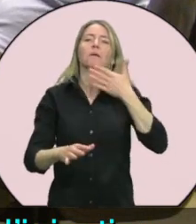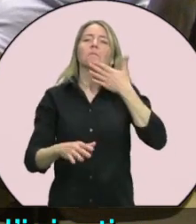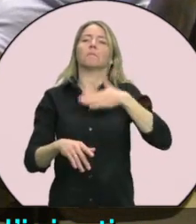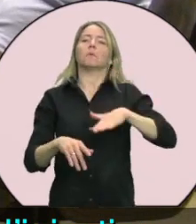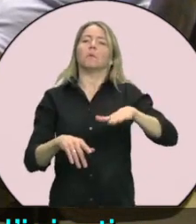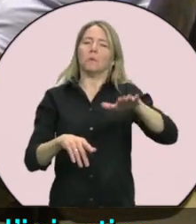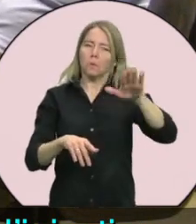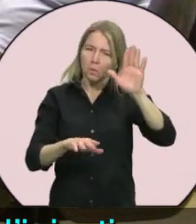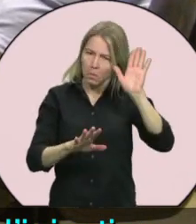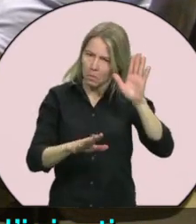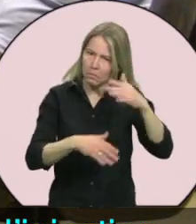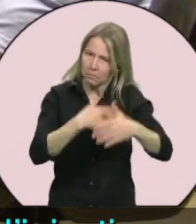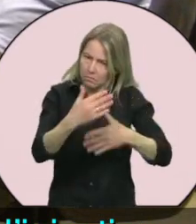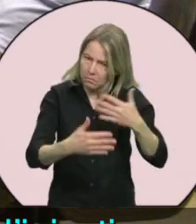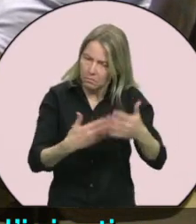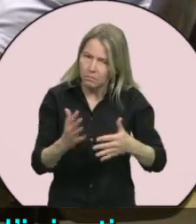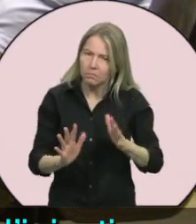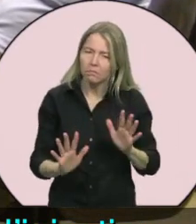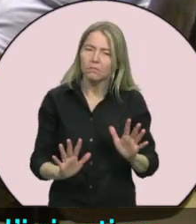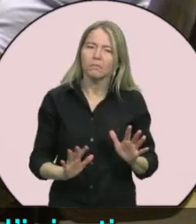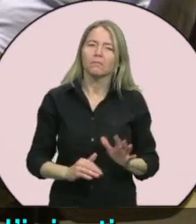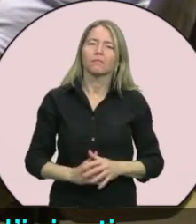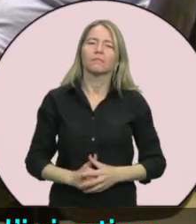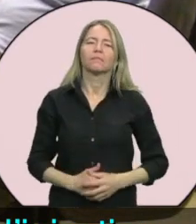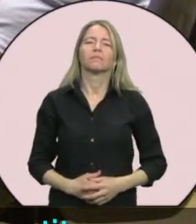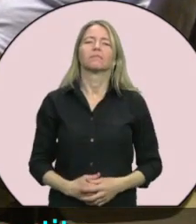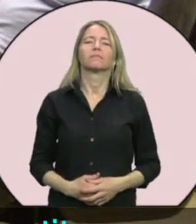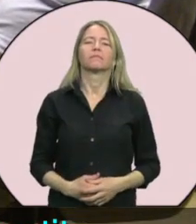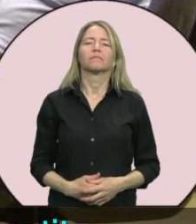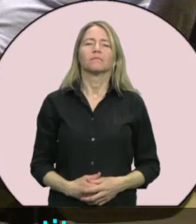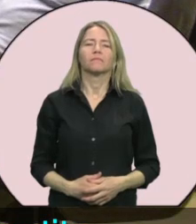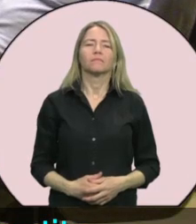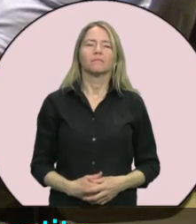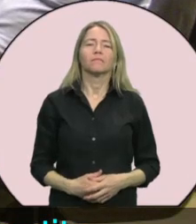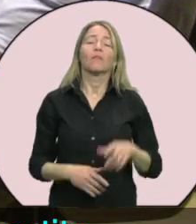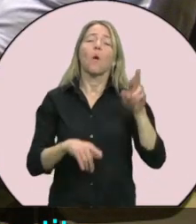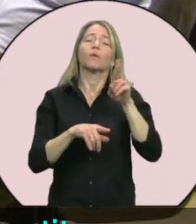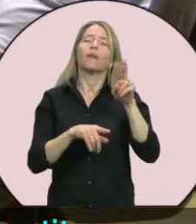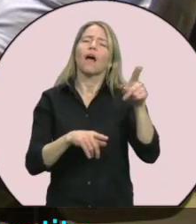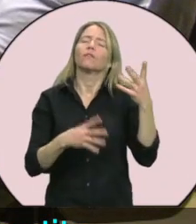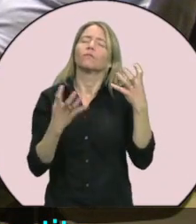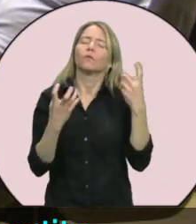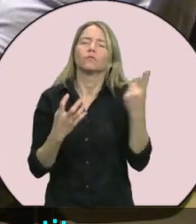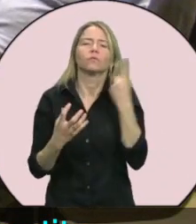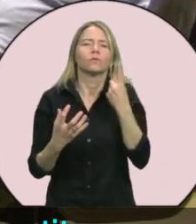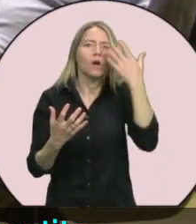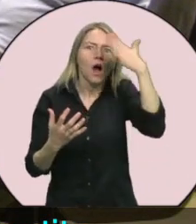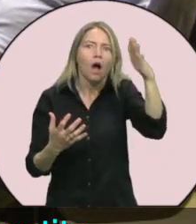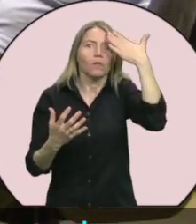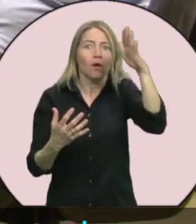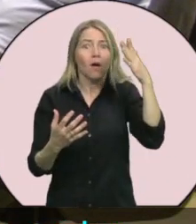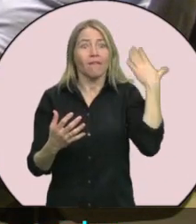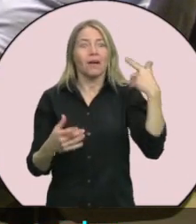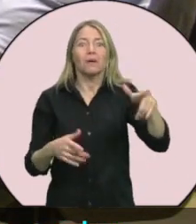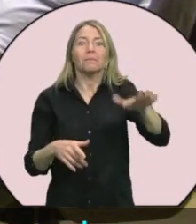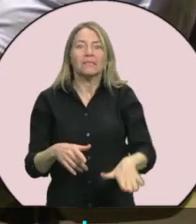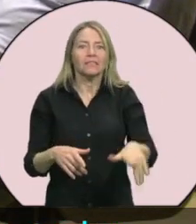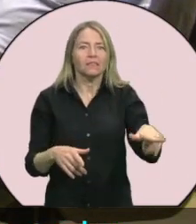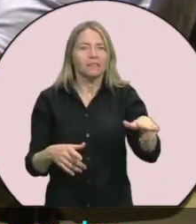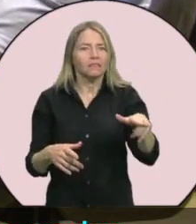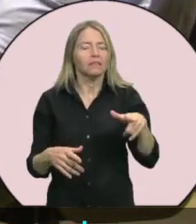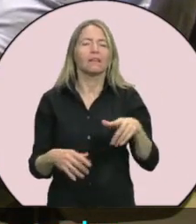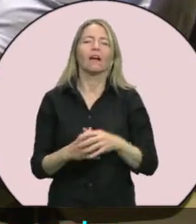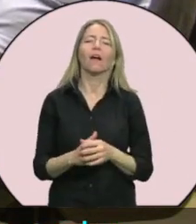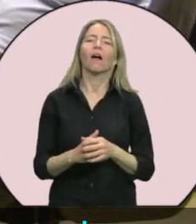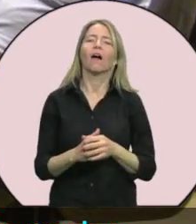injection, and she was starting to feel better. And she always wanted to go outside. She was small, and she had to pack her, like